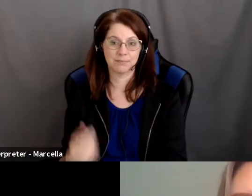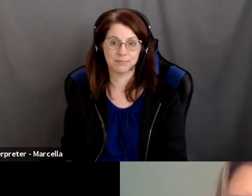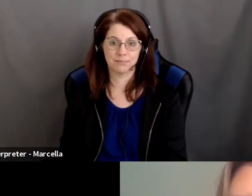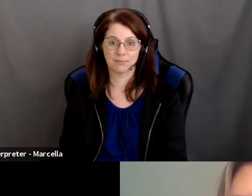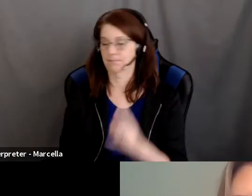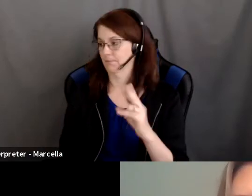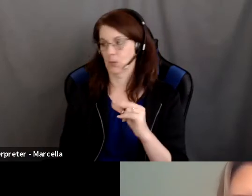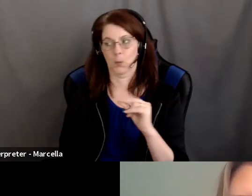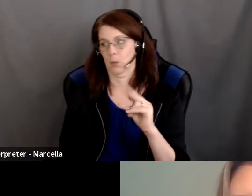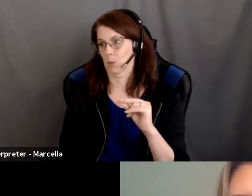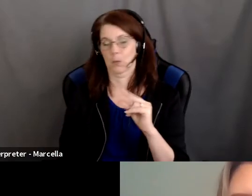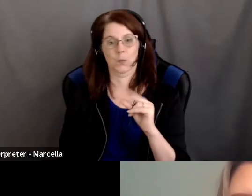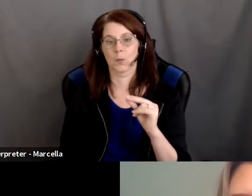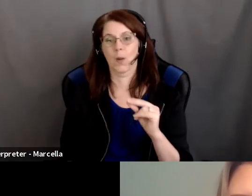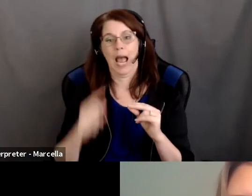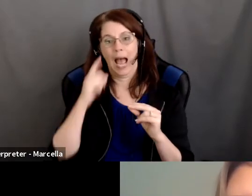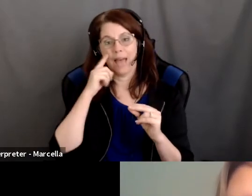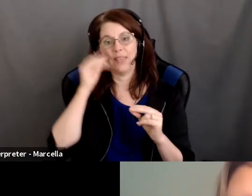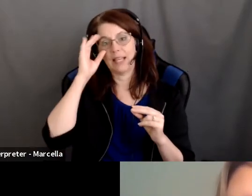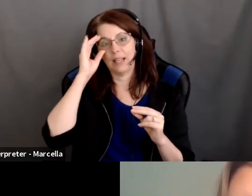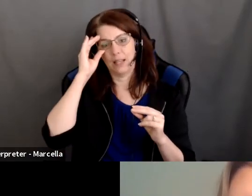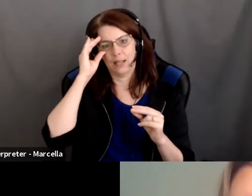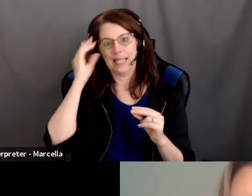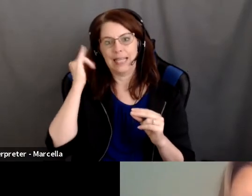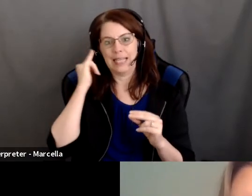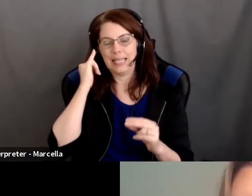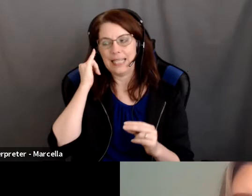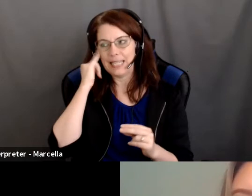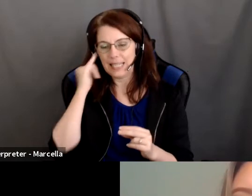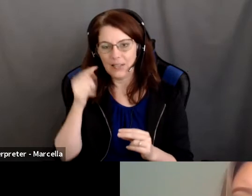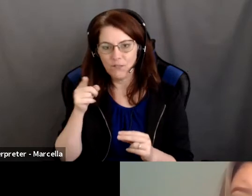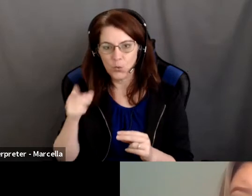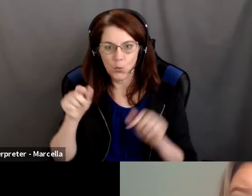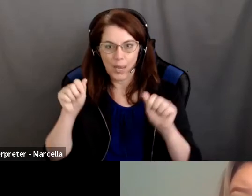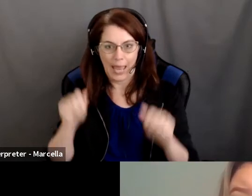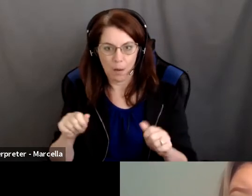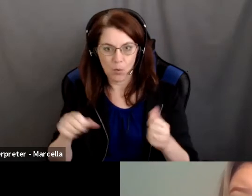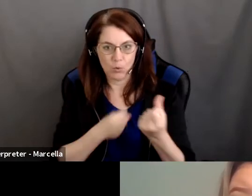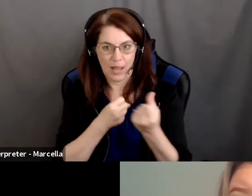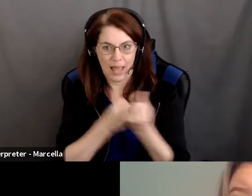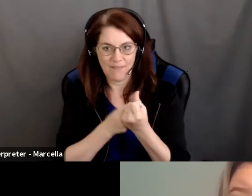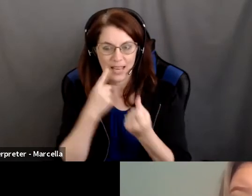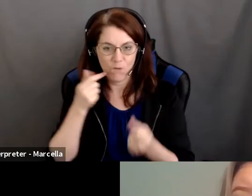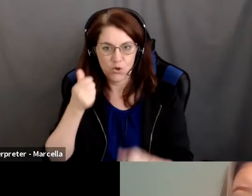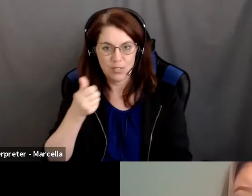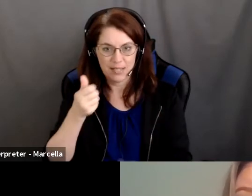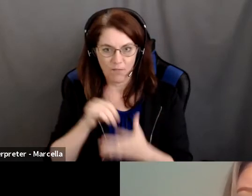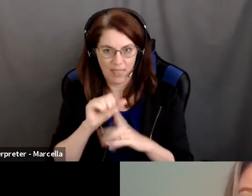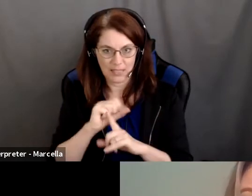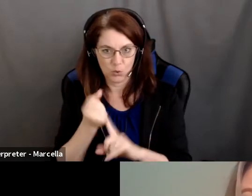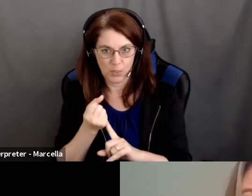No, no. I think if you are able to advocate for yourself in that